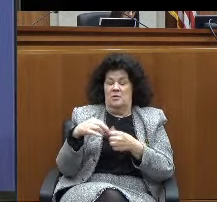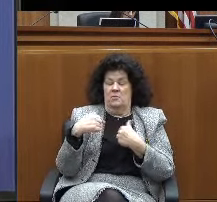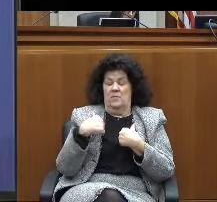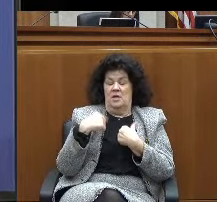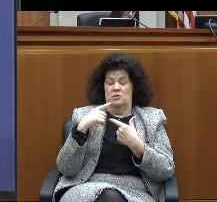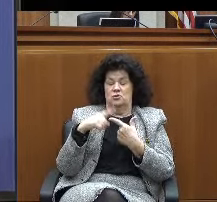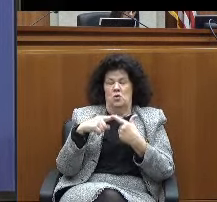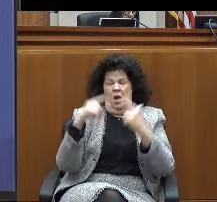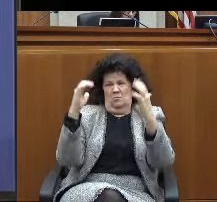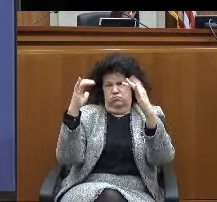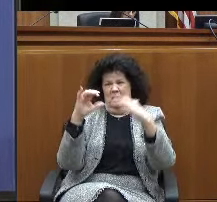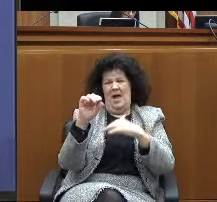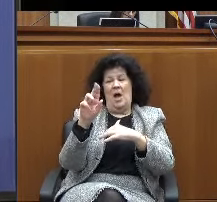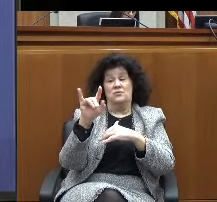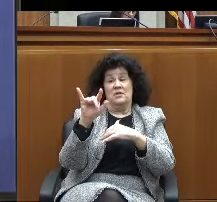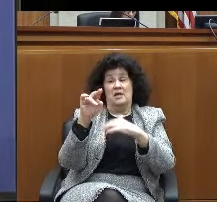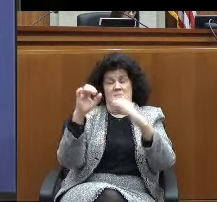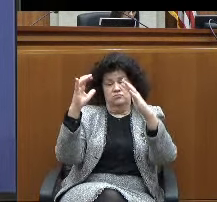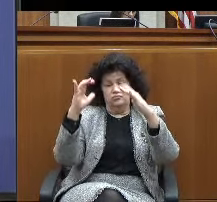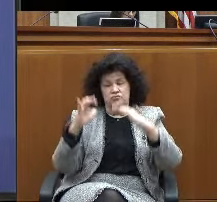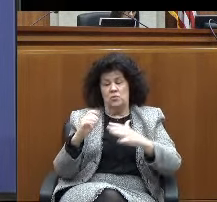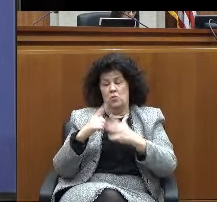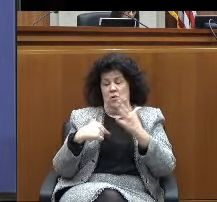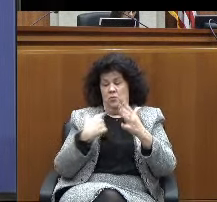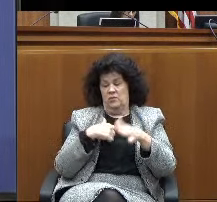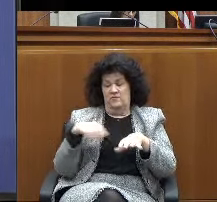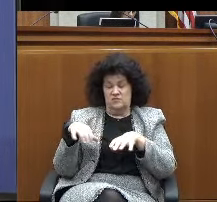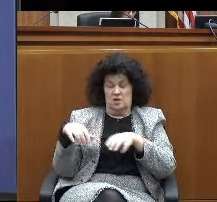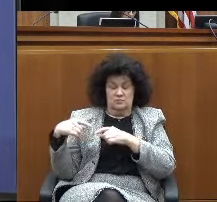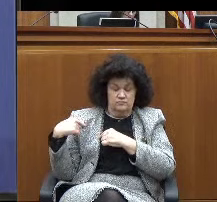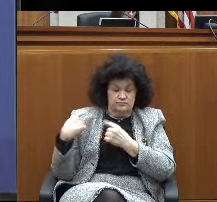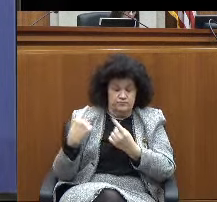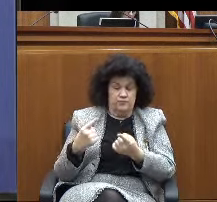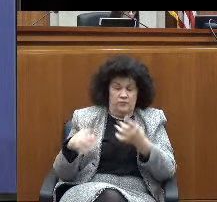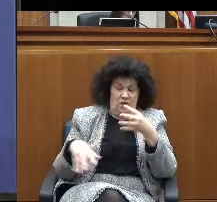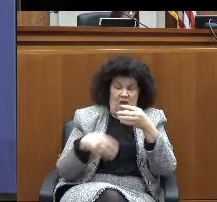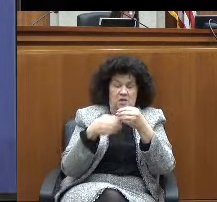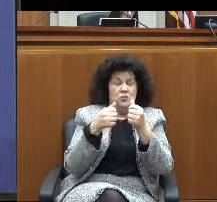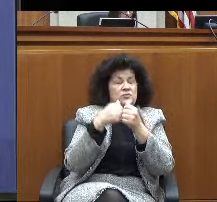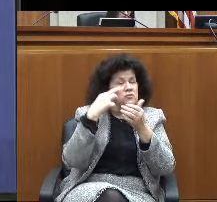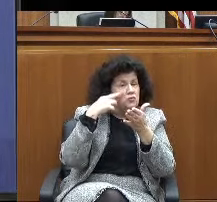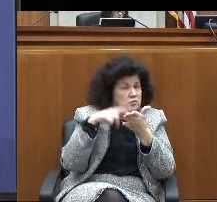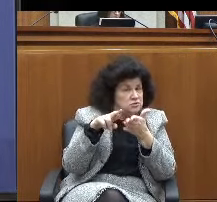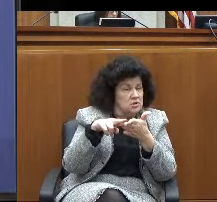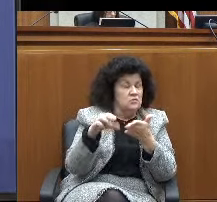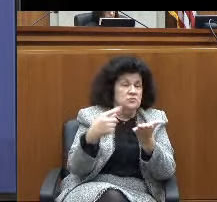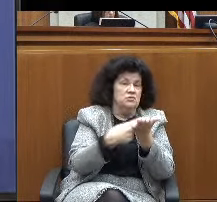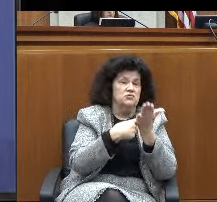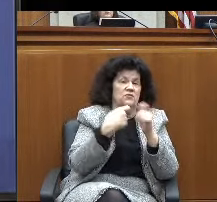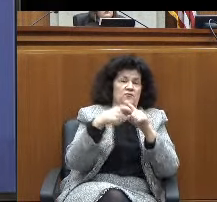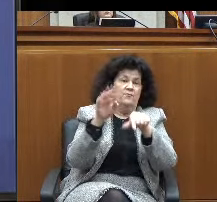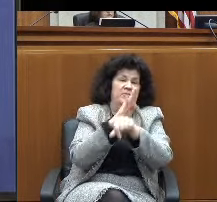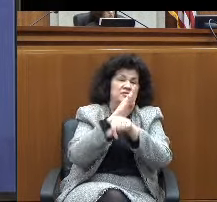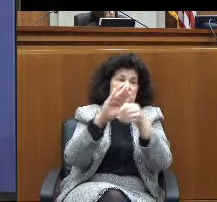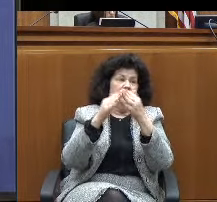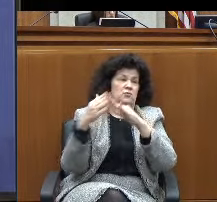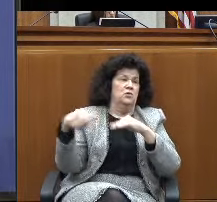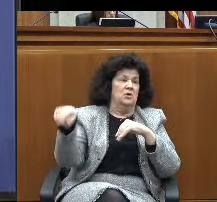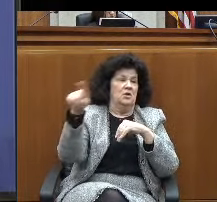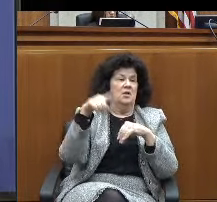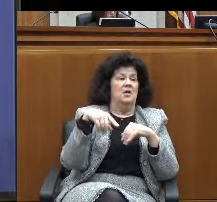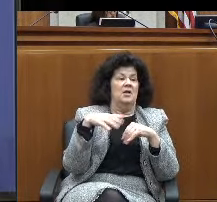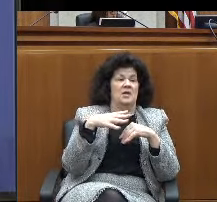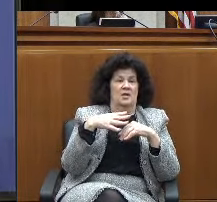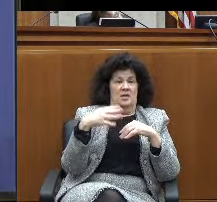we've done, which was added to by all the research that I've done and the discussions I've had with people from the business community. And